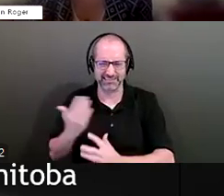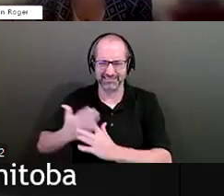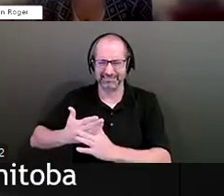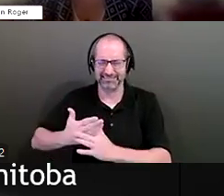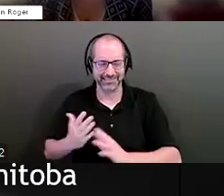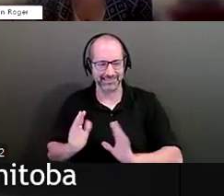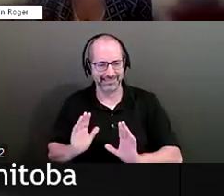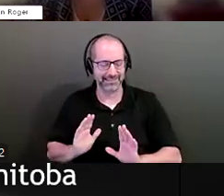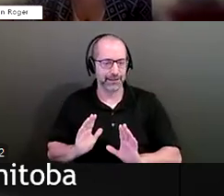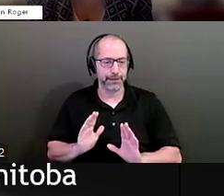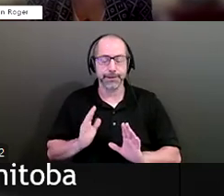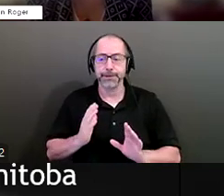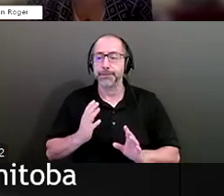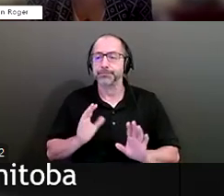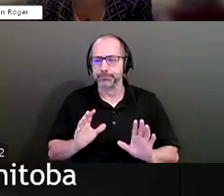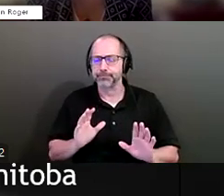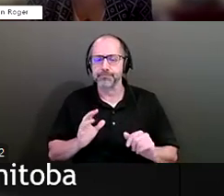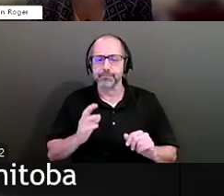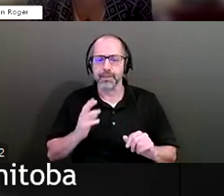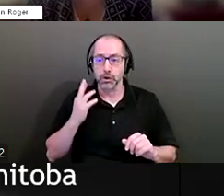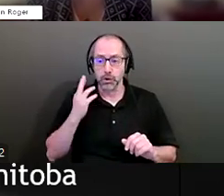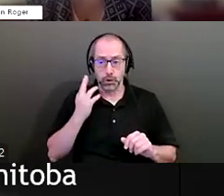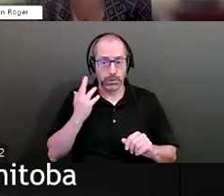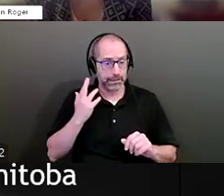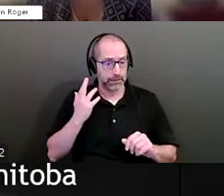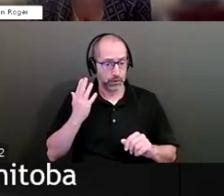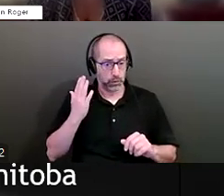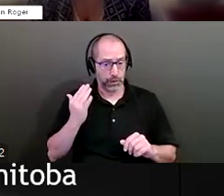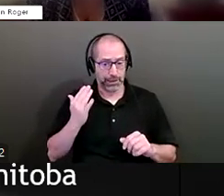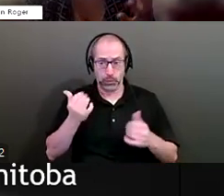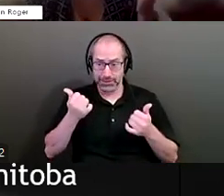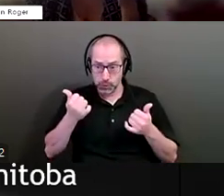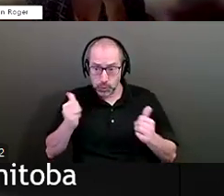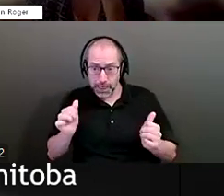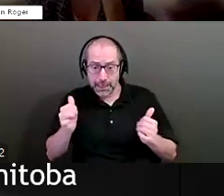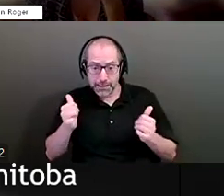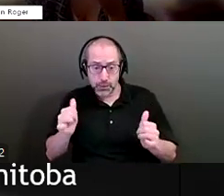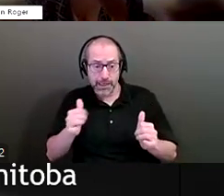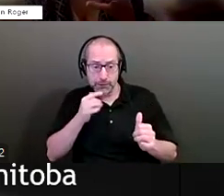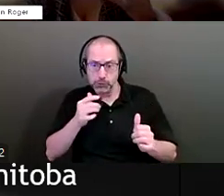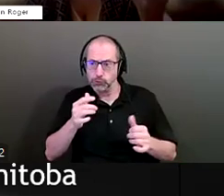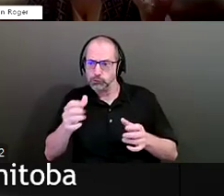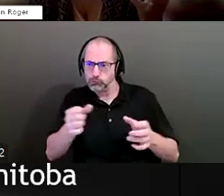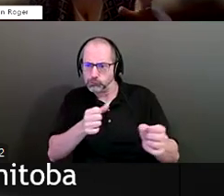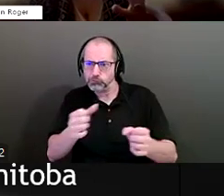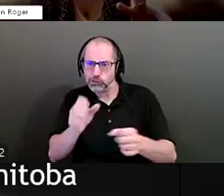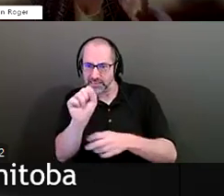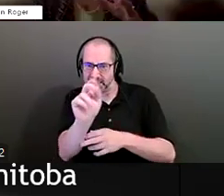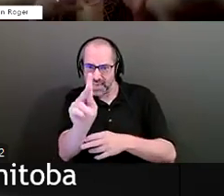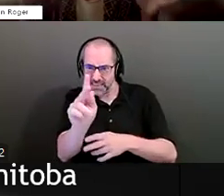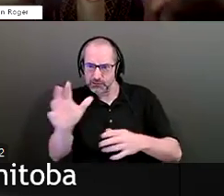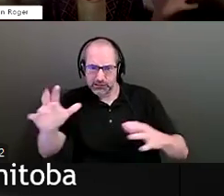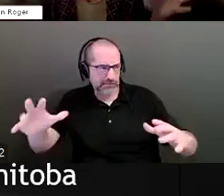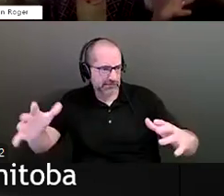So that one of the reasons we tried very hard to recruit from within Saskatchewan is that if you